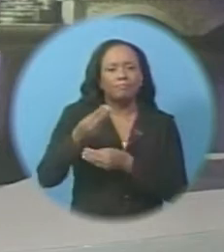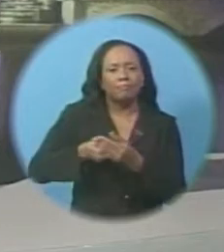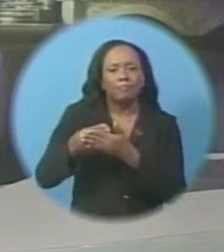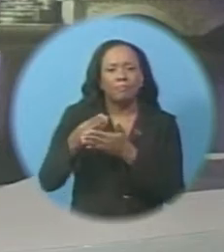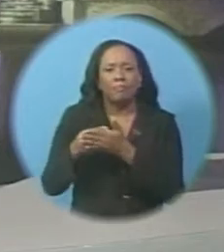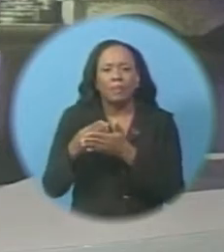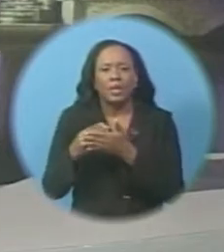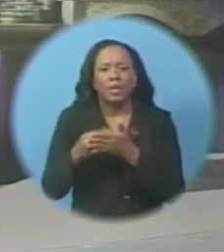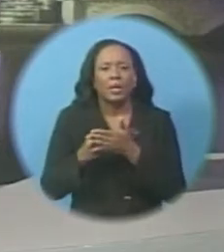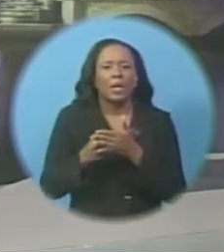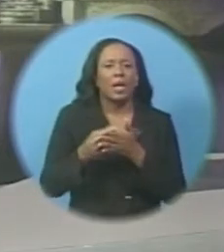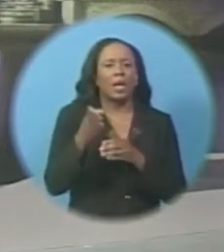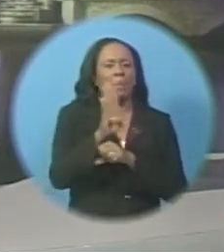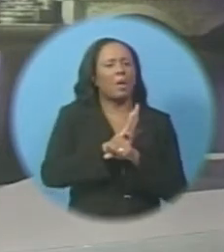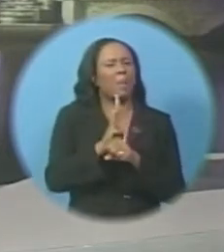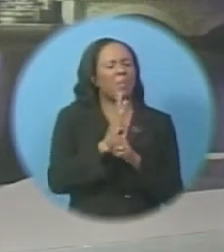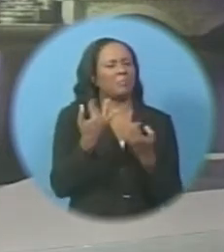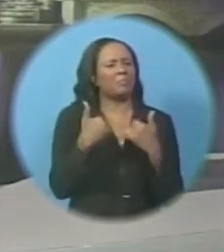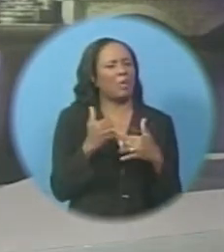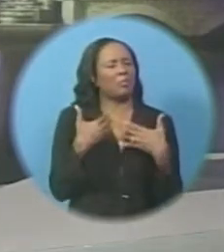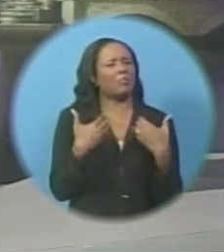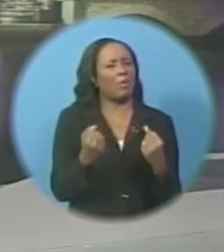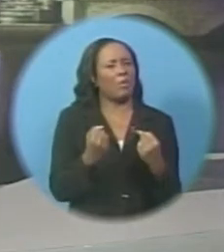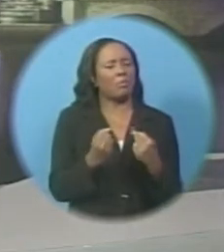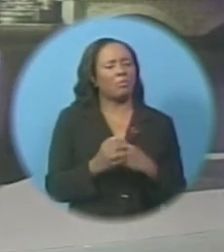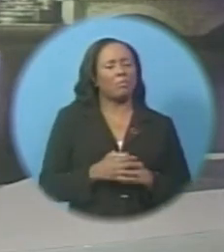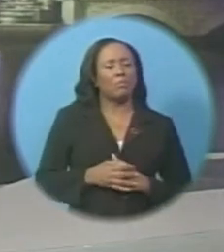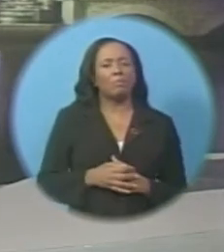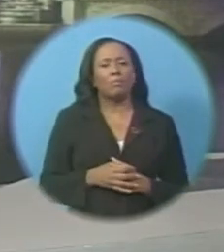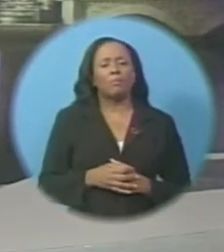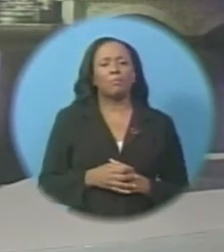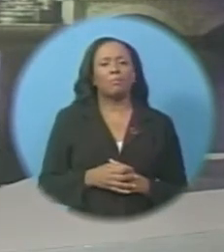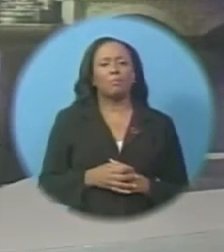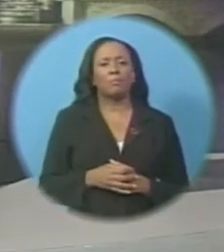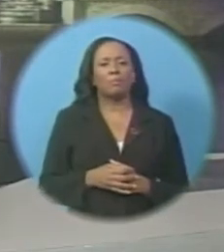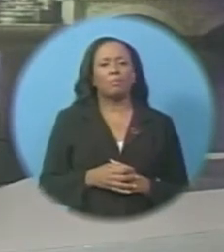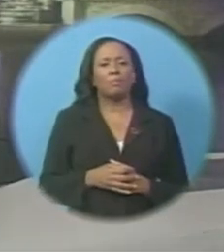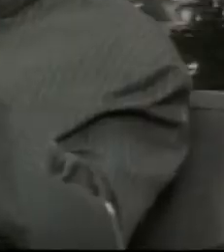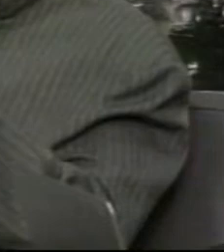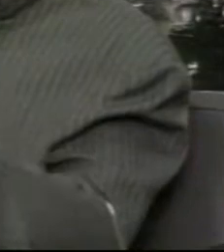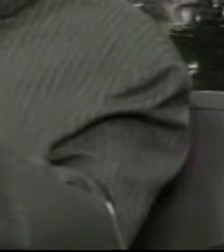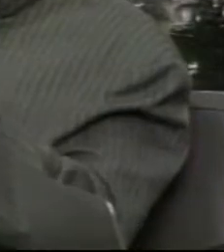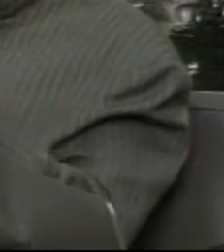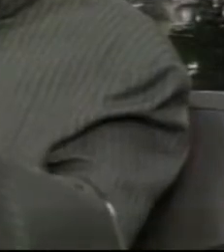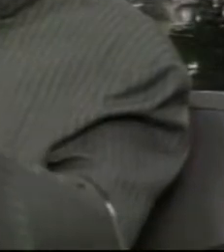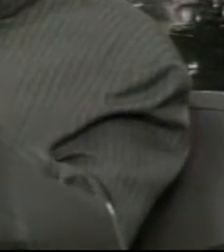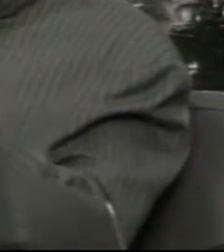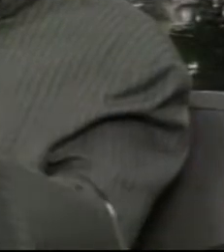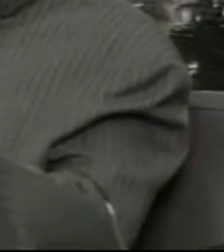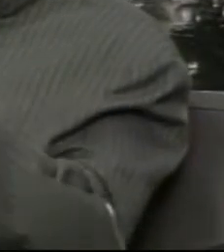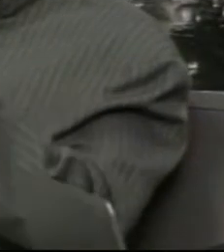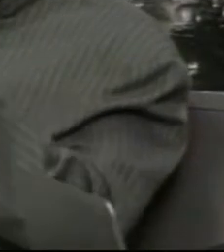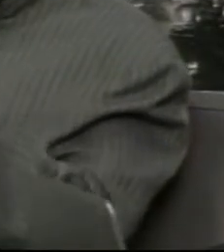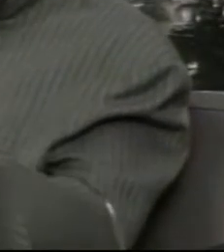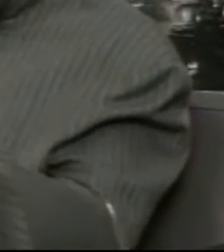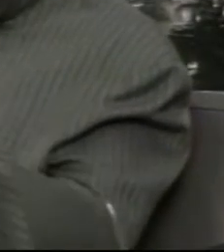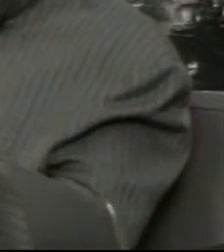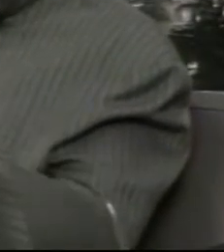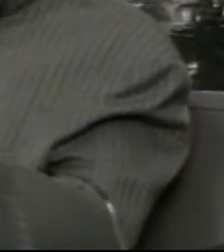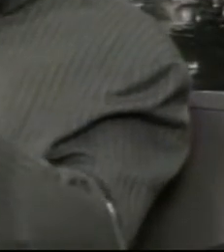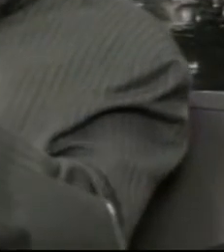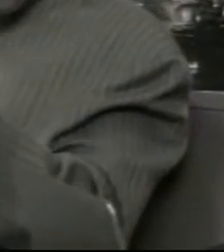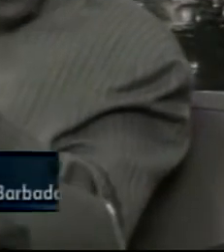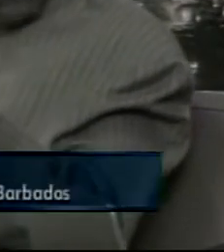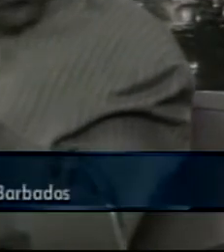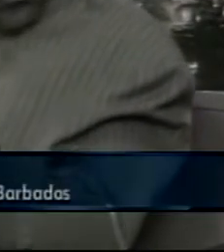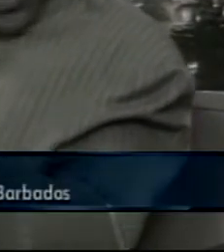of which brand Barbados remains strong. We have a strong international brand in tourism, and